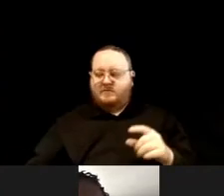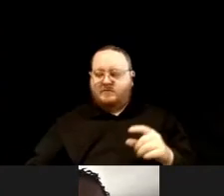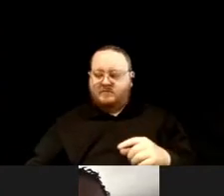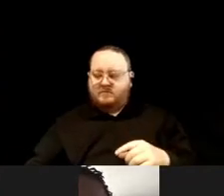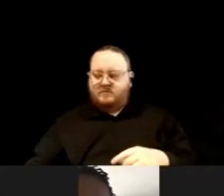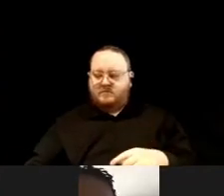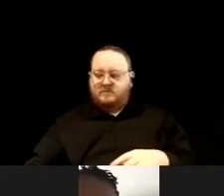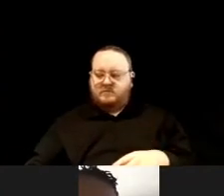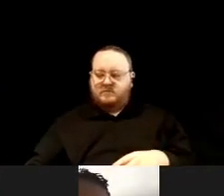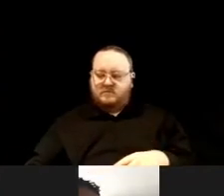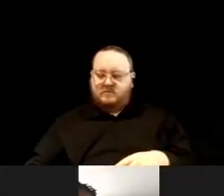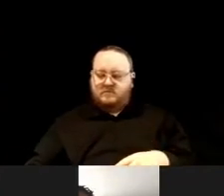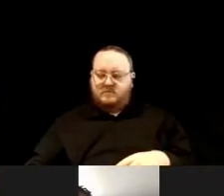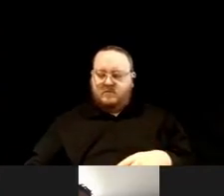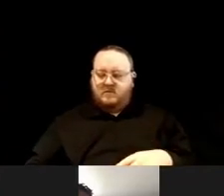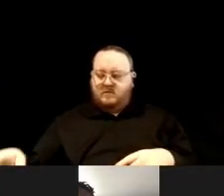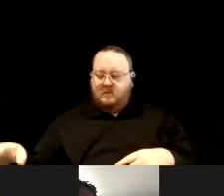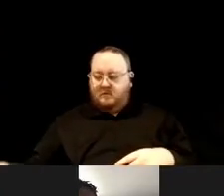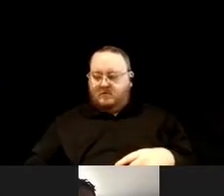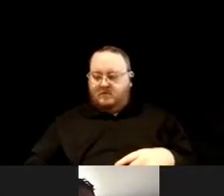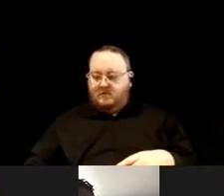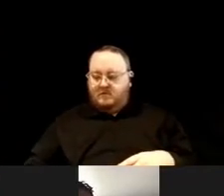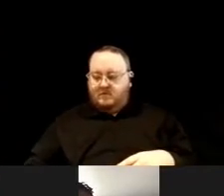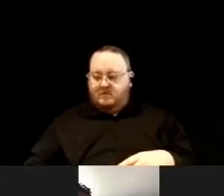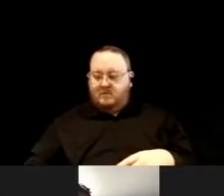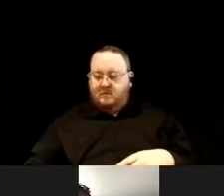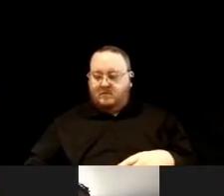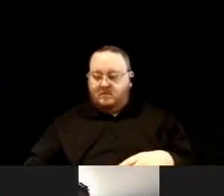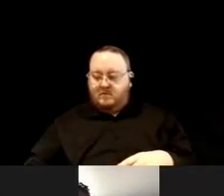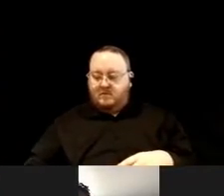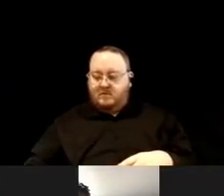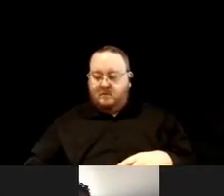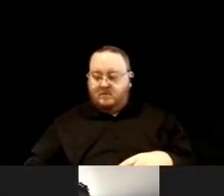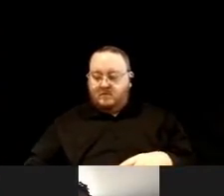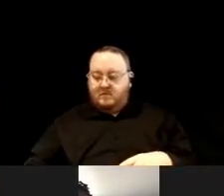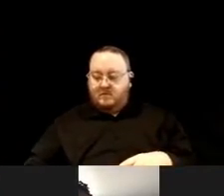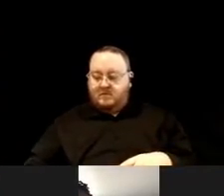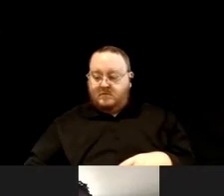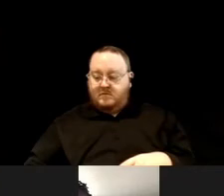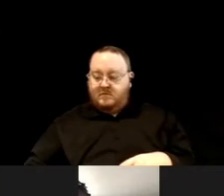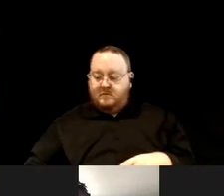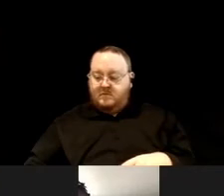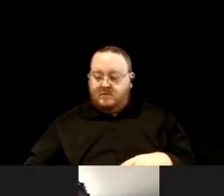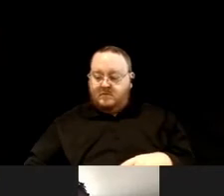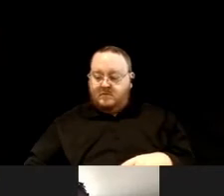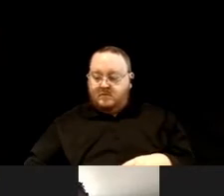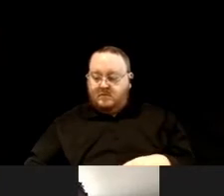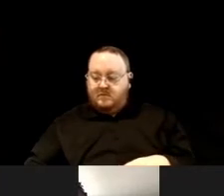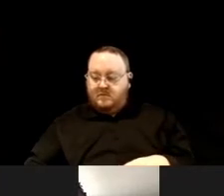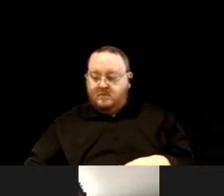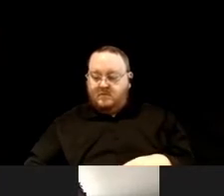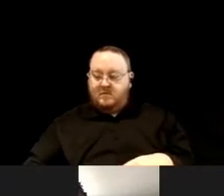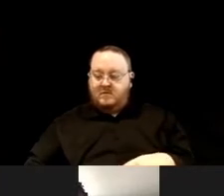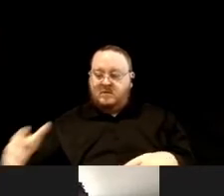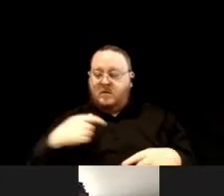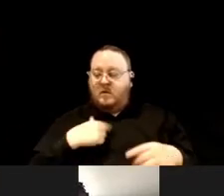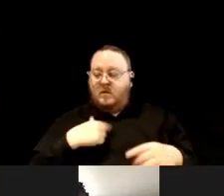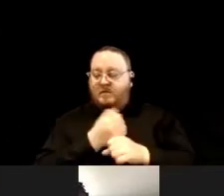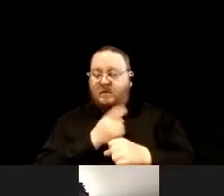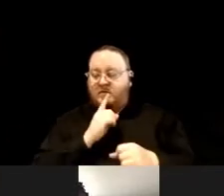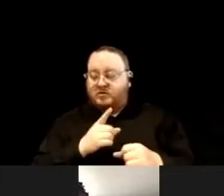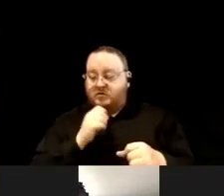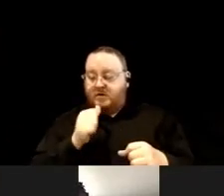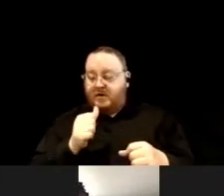see my PowerPoint, so I didn't have to have it up somewhere else, or I wasn't looking somewhere else while I Right. was talking, because I know, people who need,